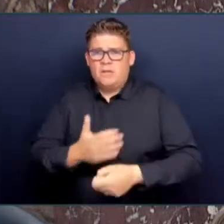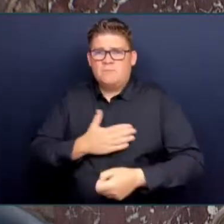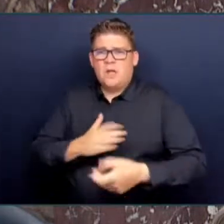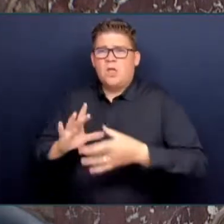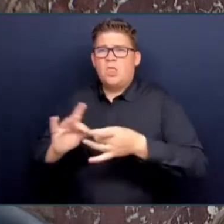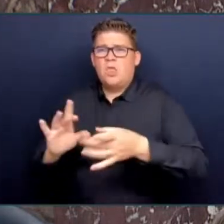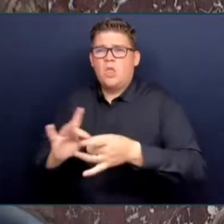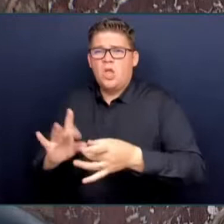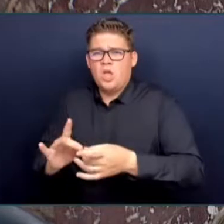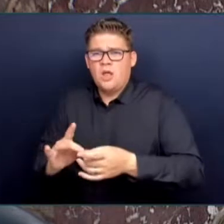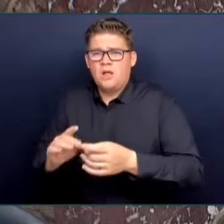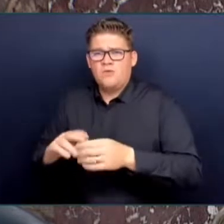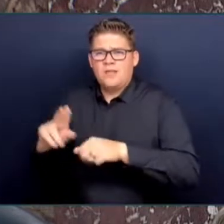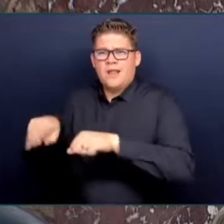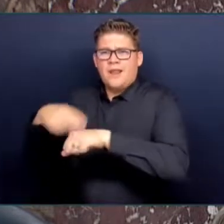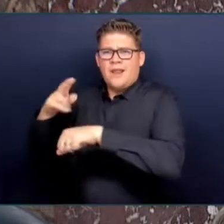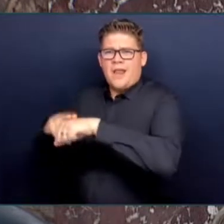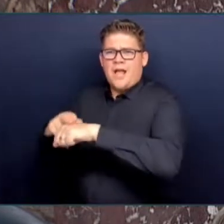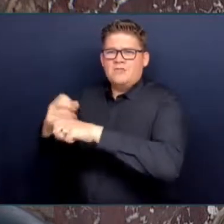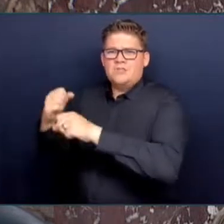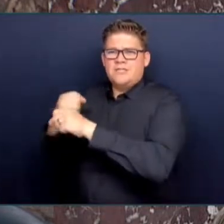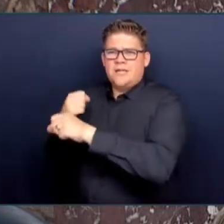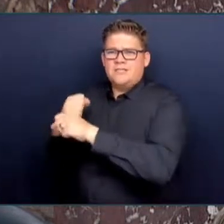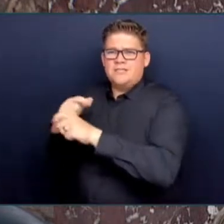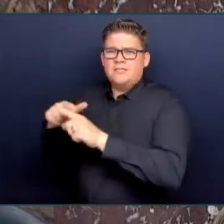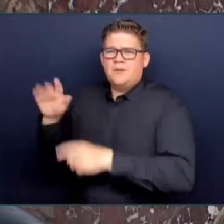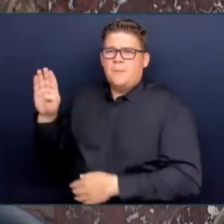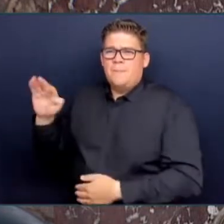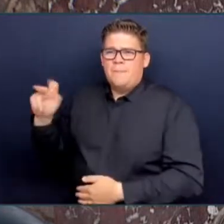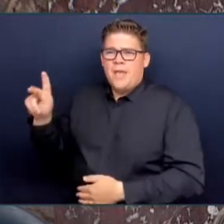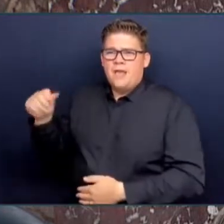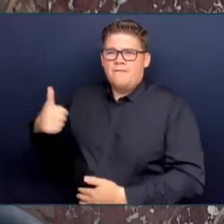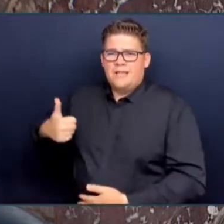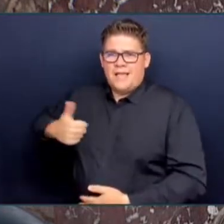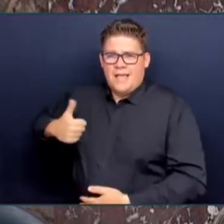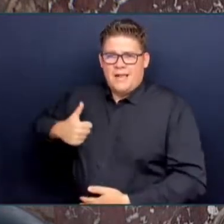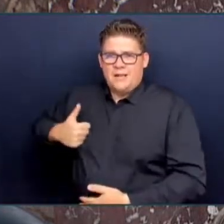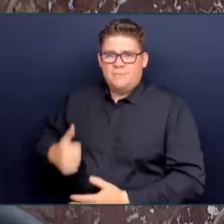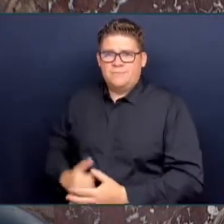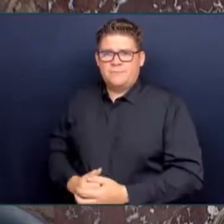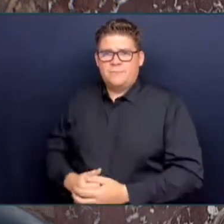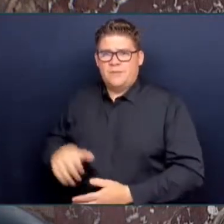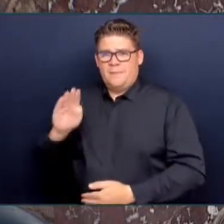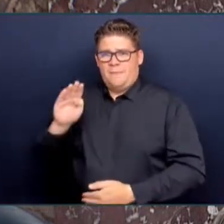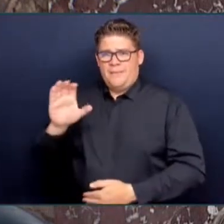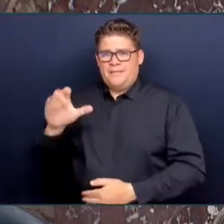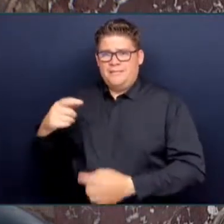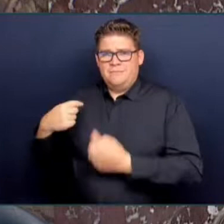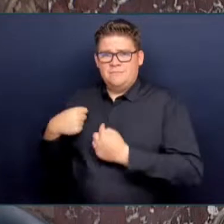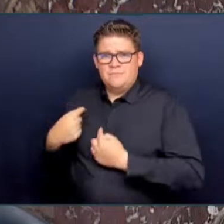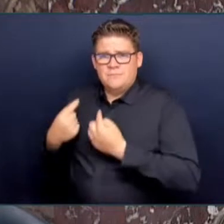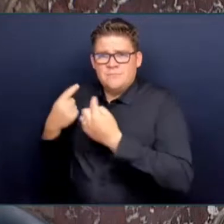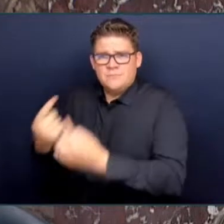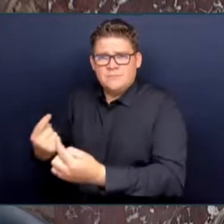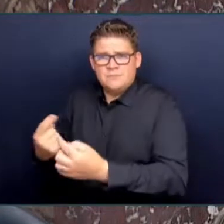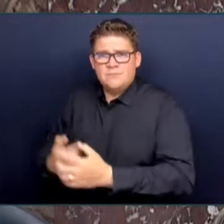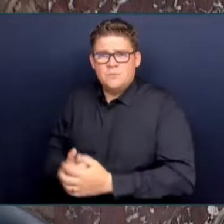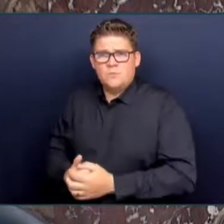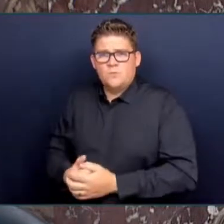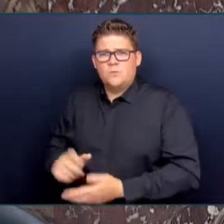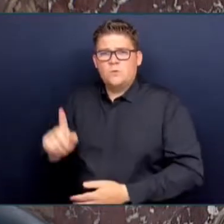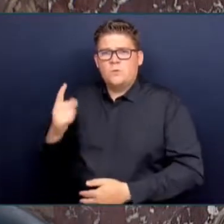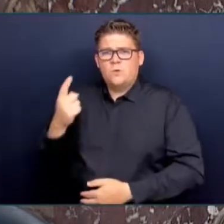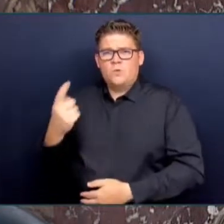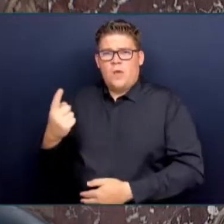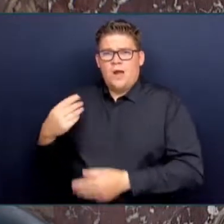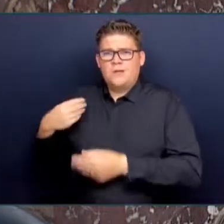single largest decline in housing affordability in a generation under that former housing minister. And yet this